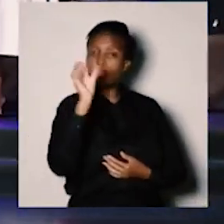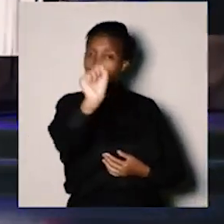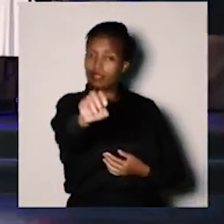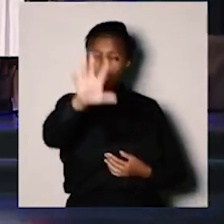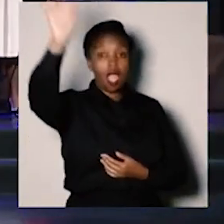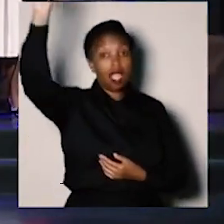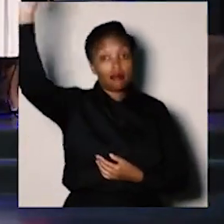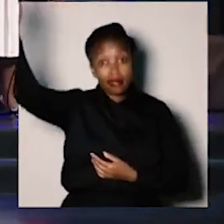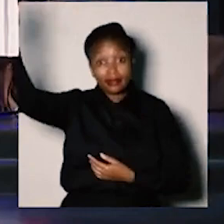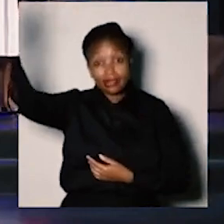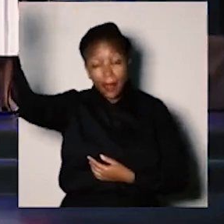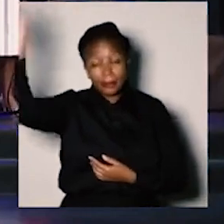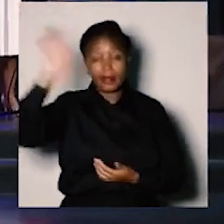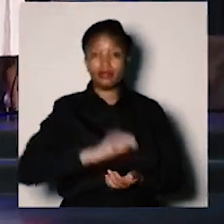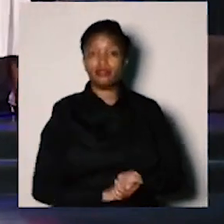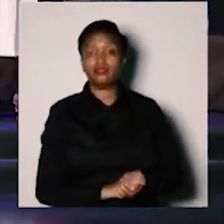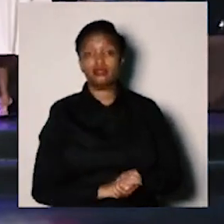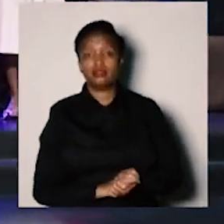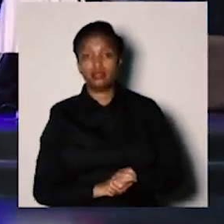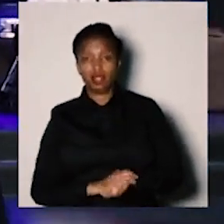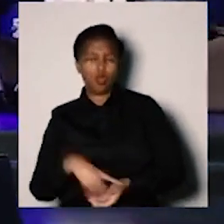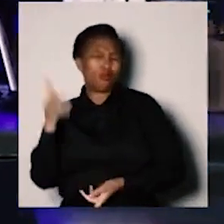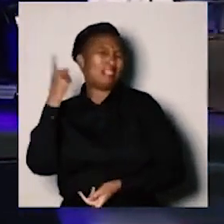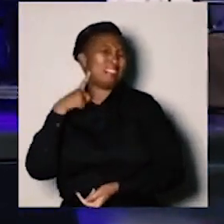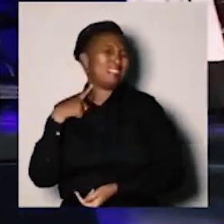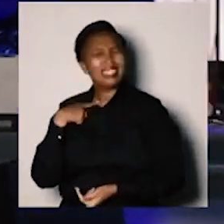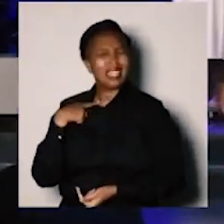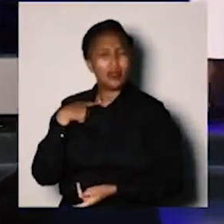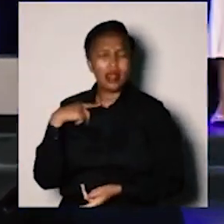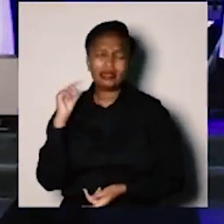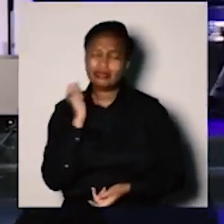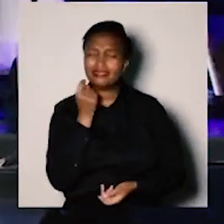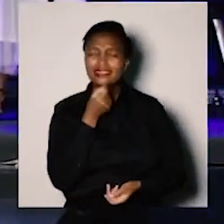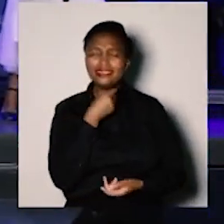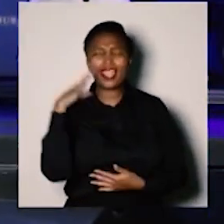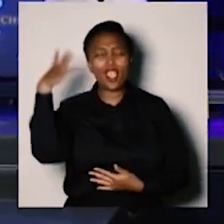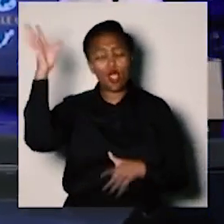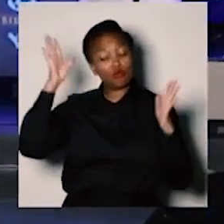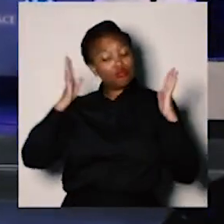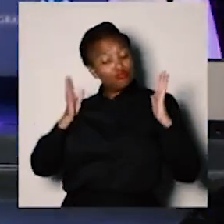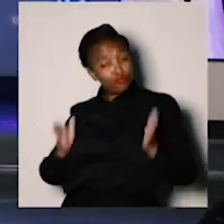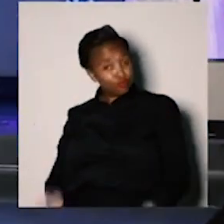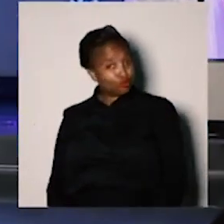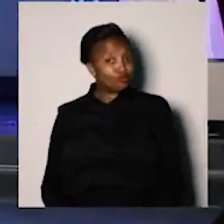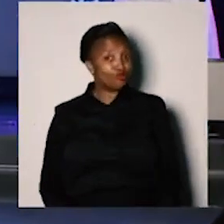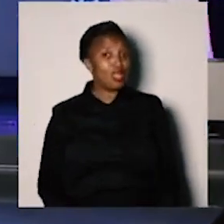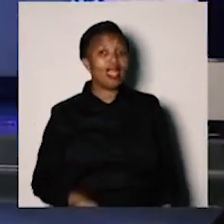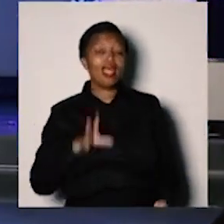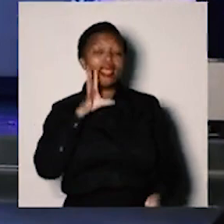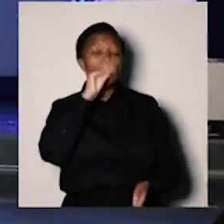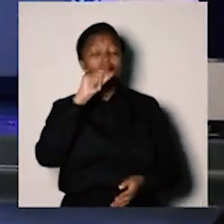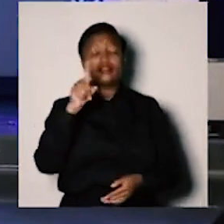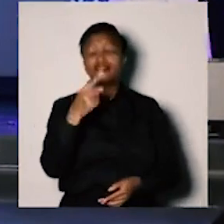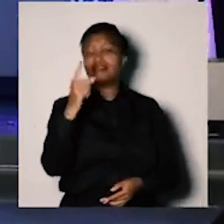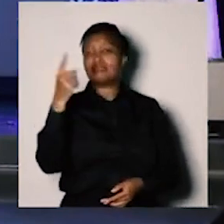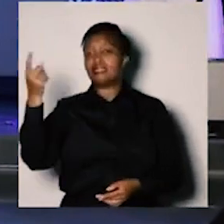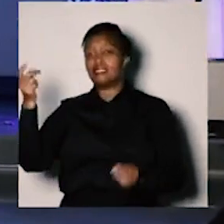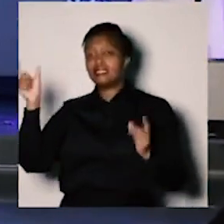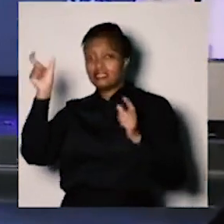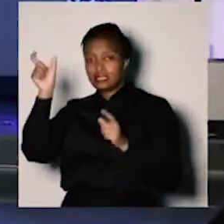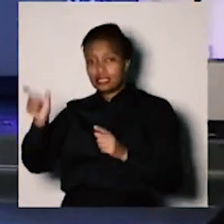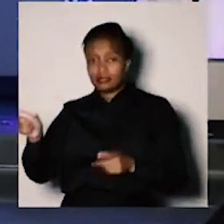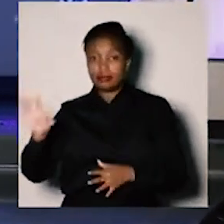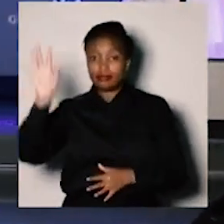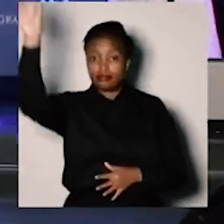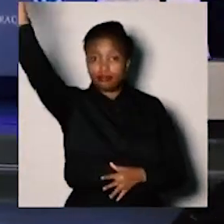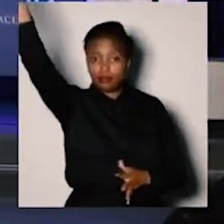it up with determination and say, God, here I am. Can I ask everybody who raised their hands, would you stand on your feet? All